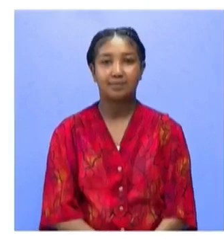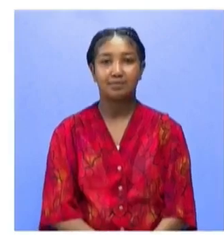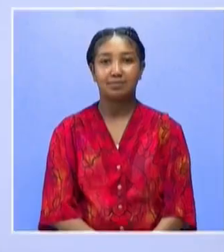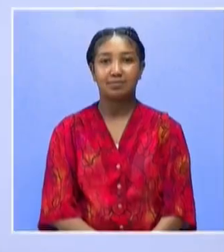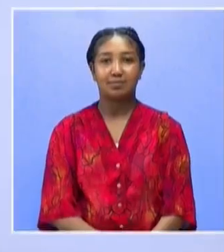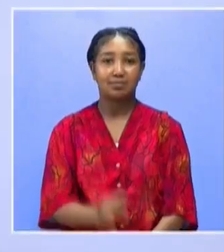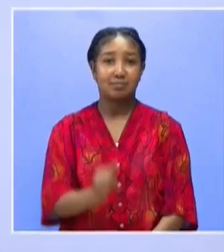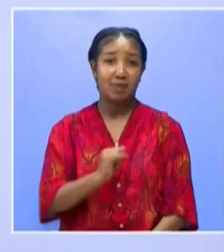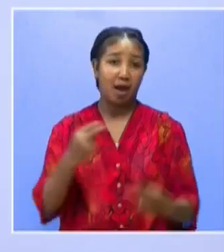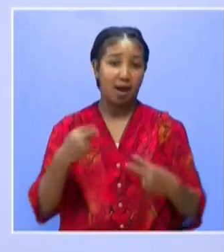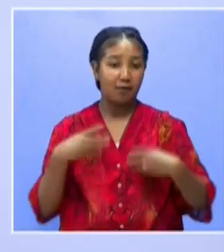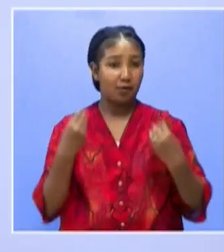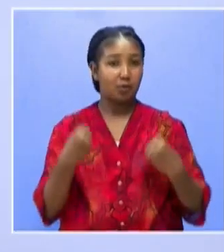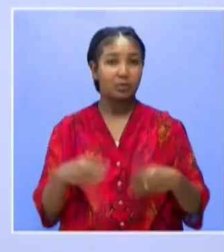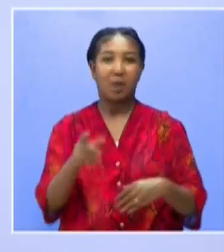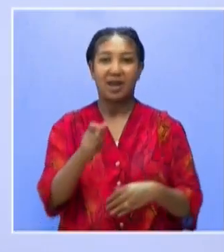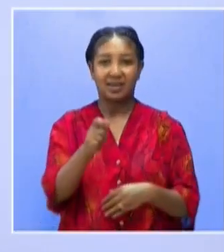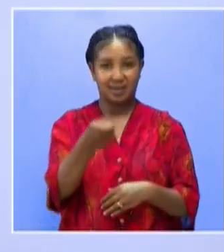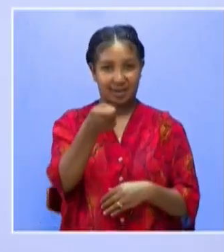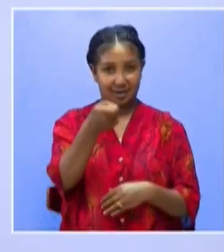I've lost my keys.